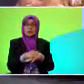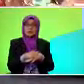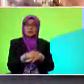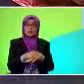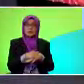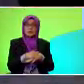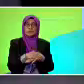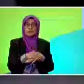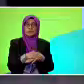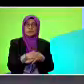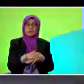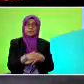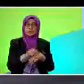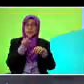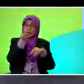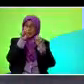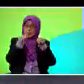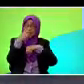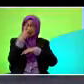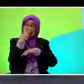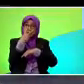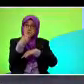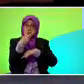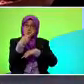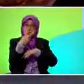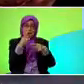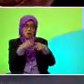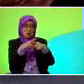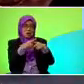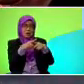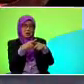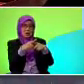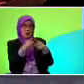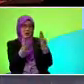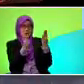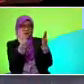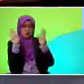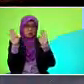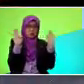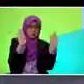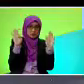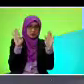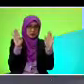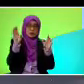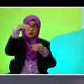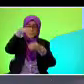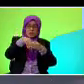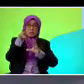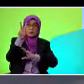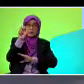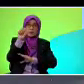okay. You can So see the you difference. can see now the difference. The ones in the vacuum sealed pack,